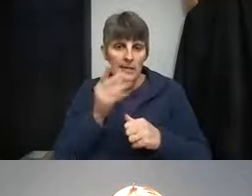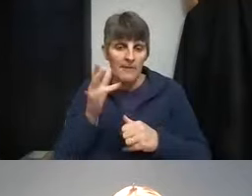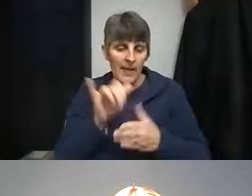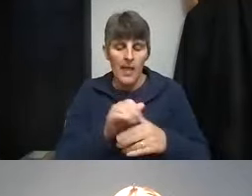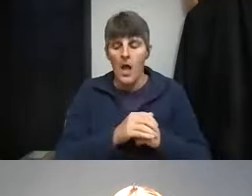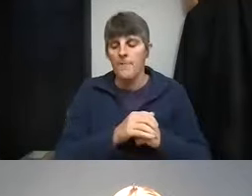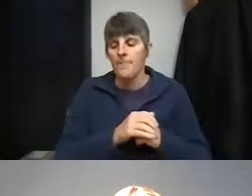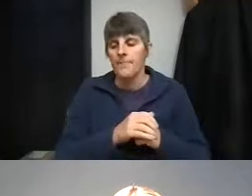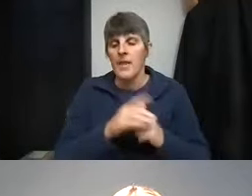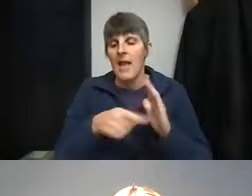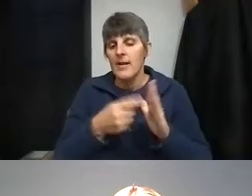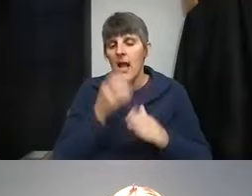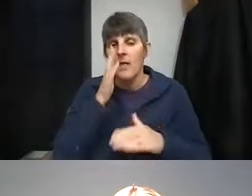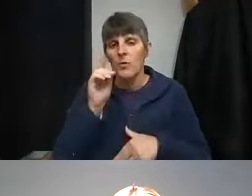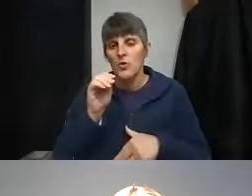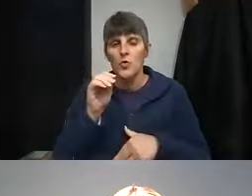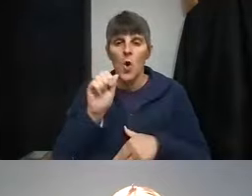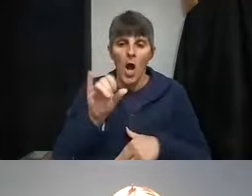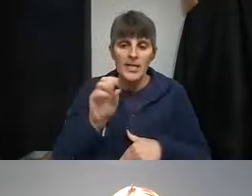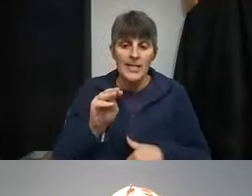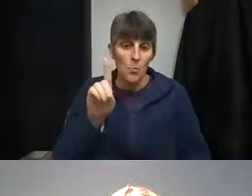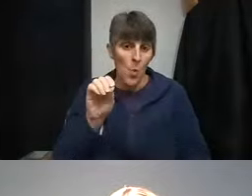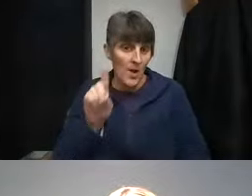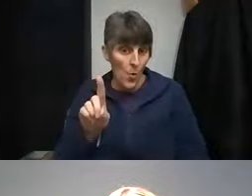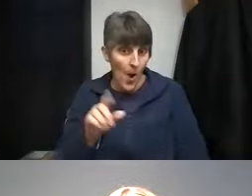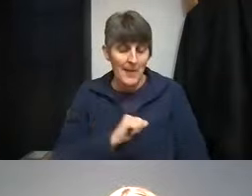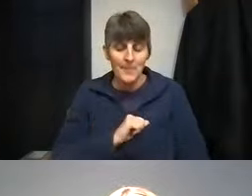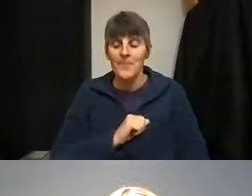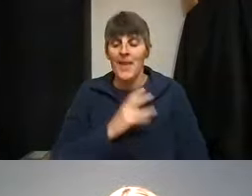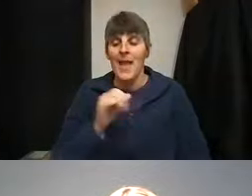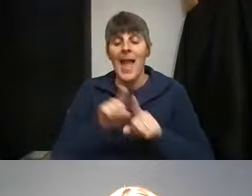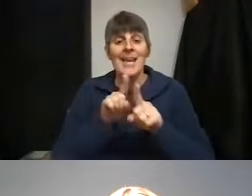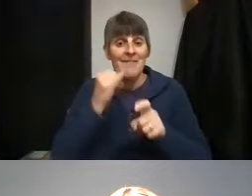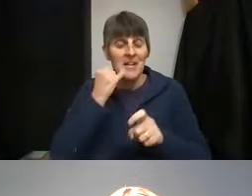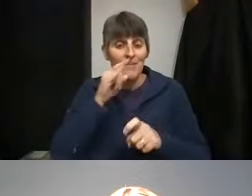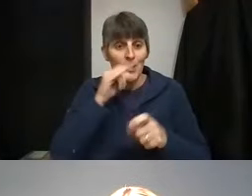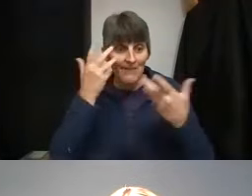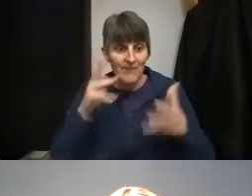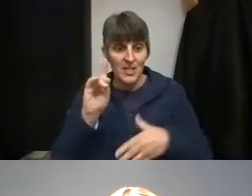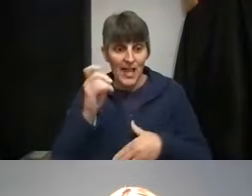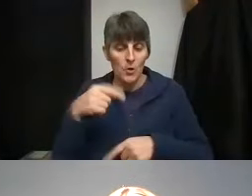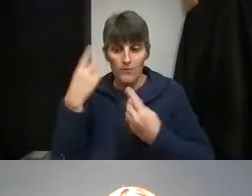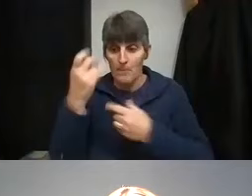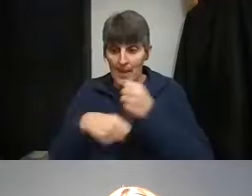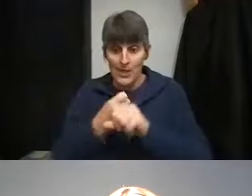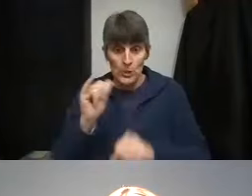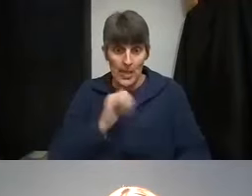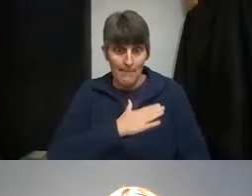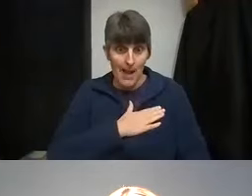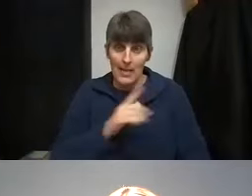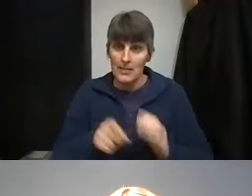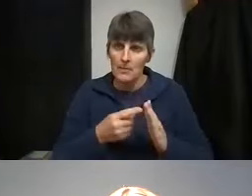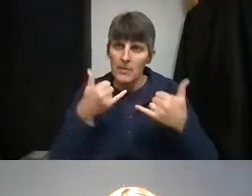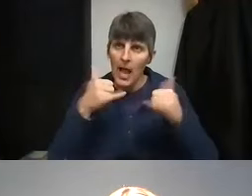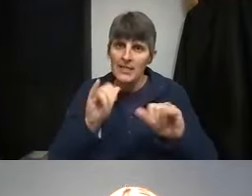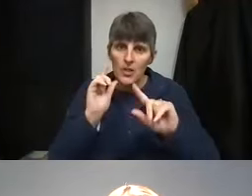They, every now and then they'll do like Autism 101. And even if your kid's been diagnosed for years like mine, sometimes I still